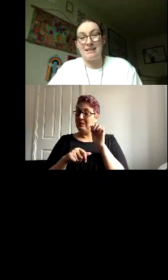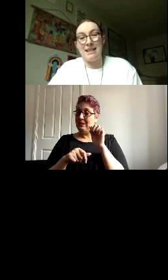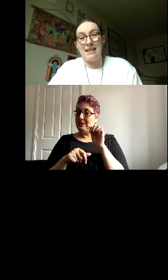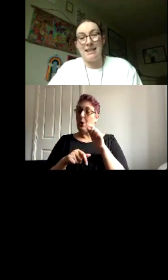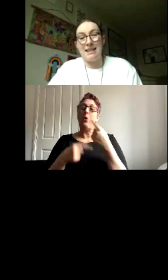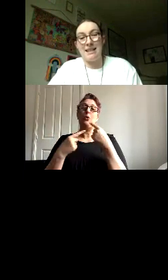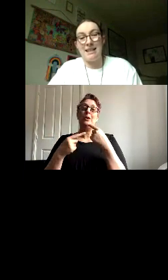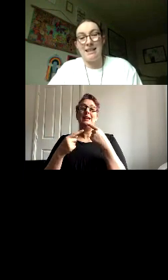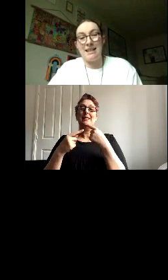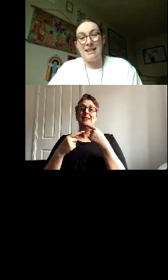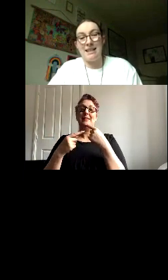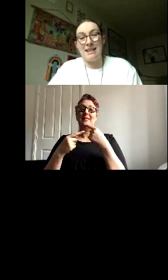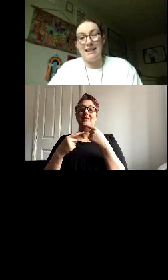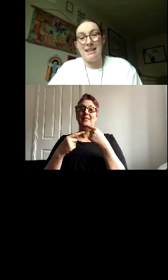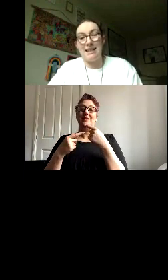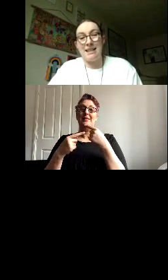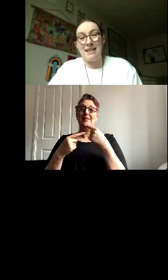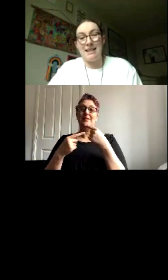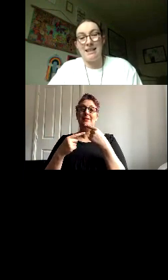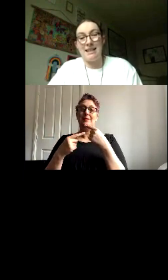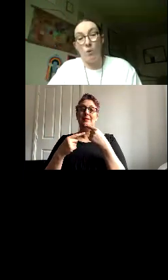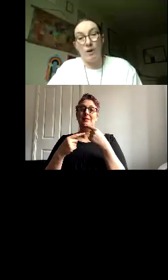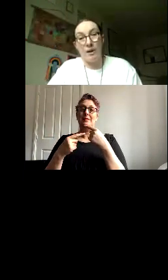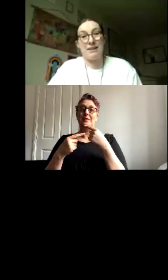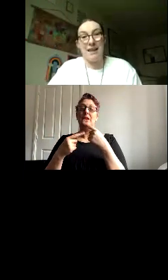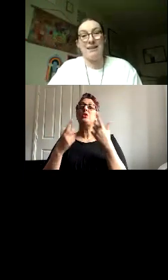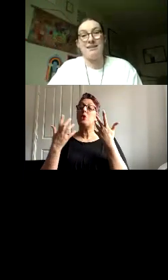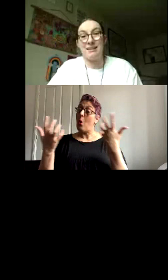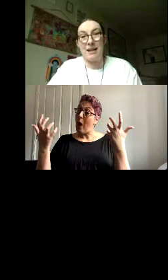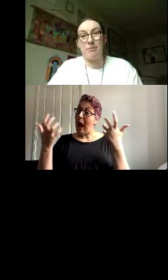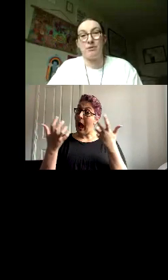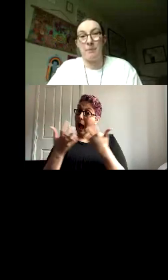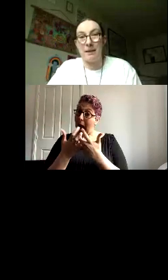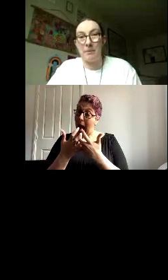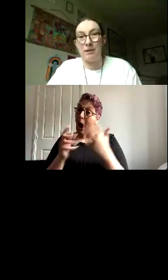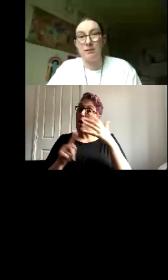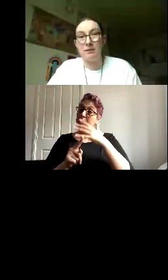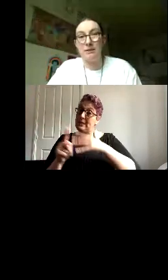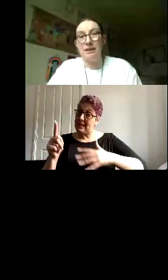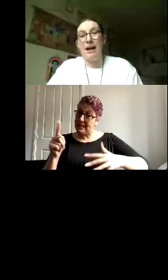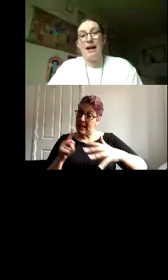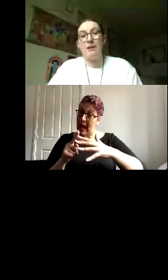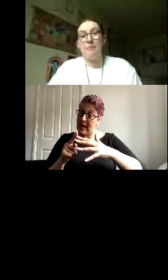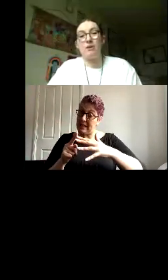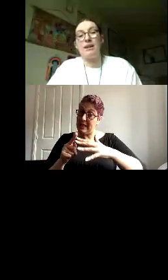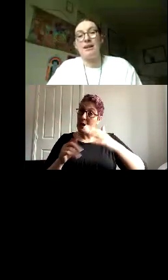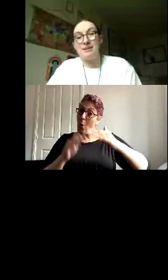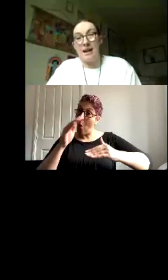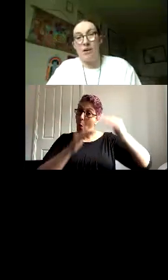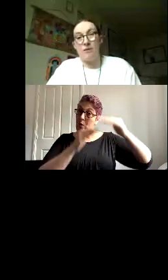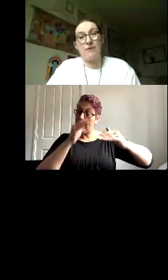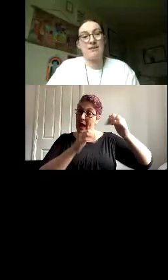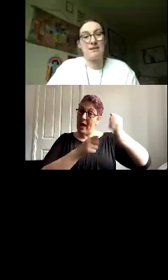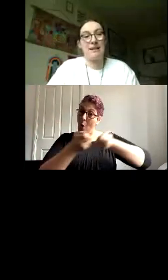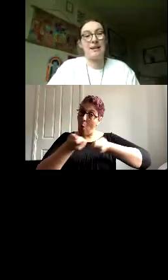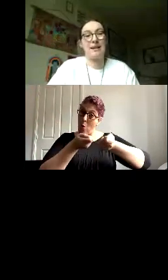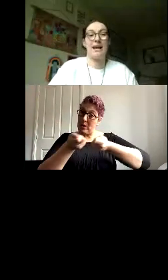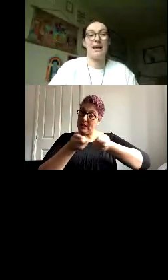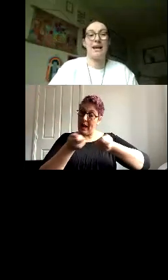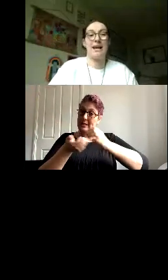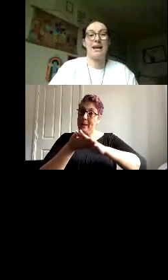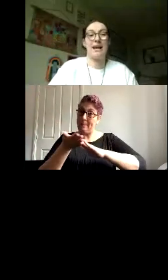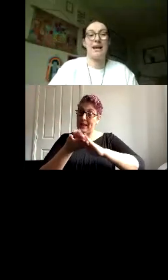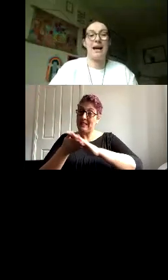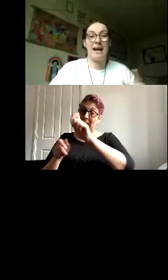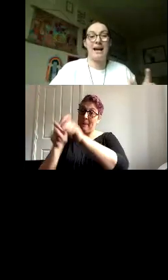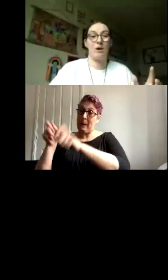that it is the way society is organised that disables people, and the model itself considers